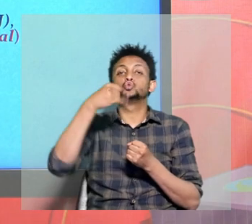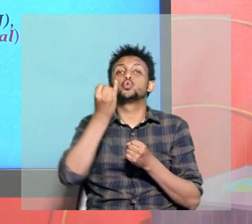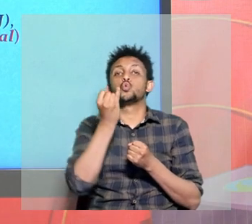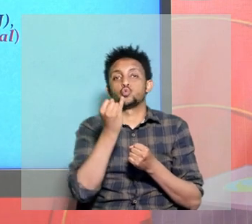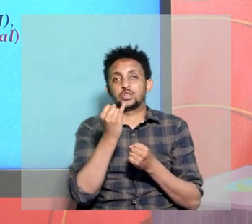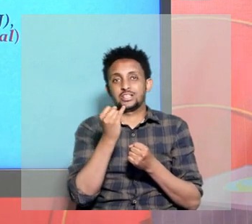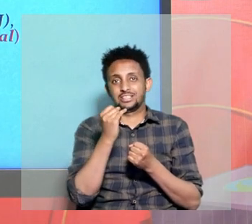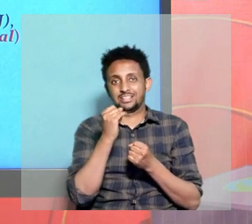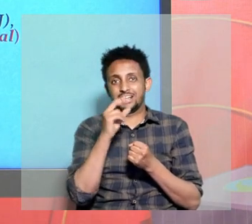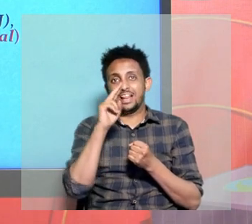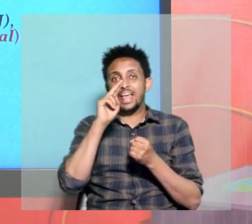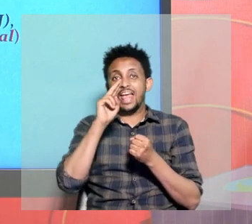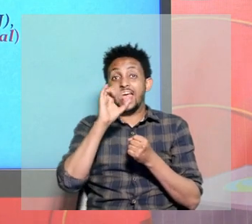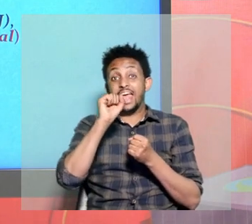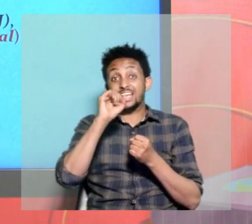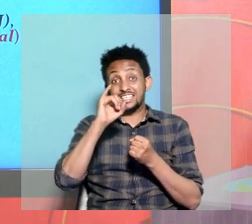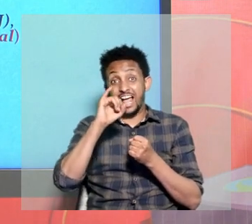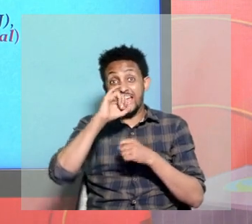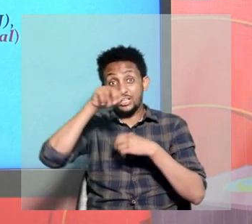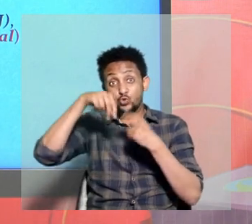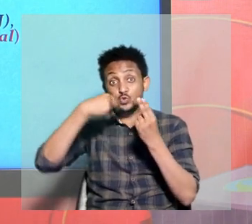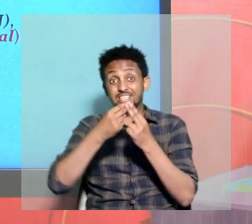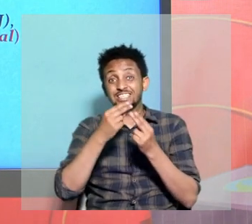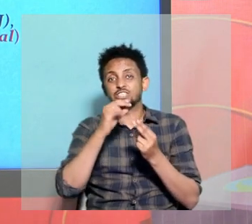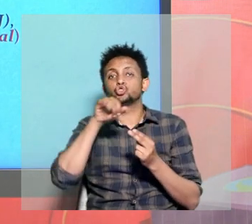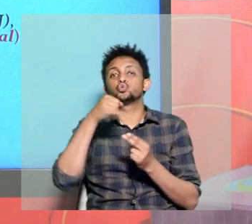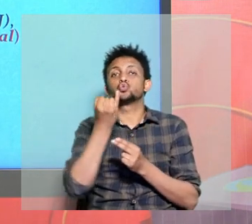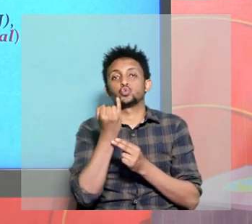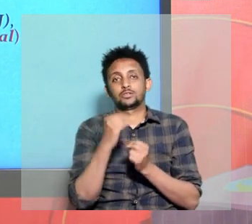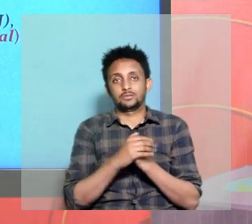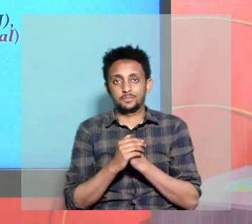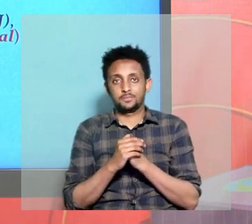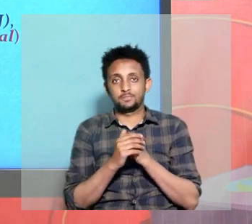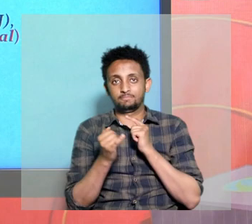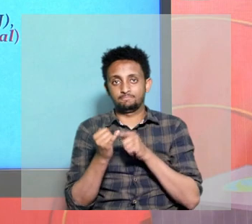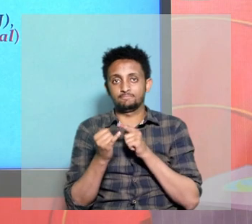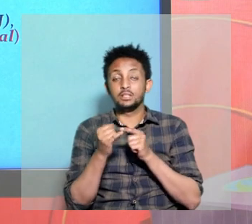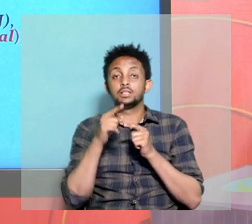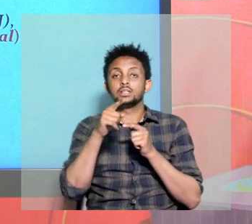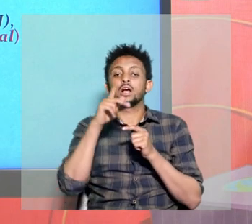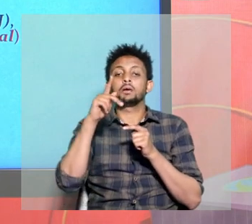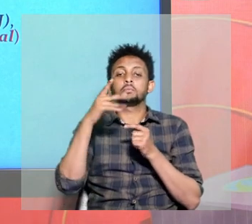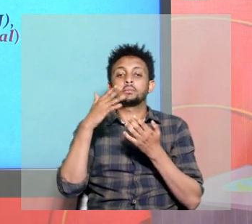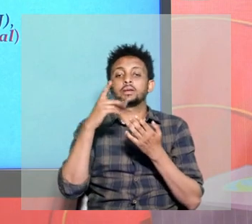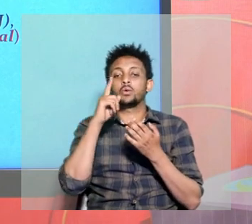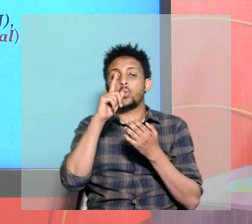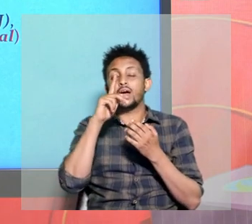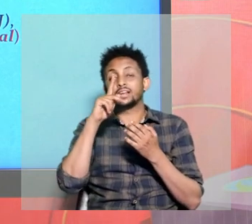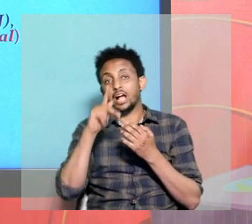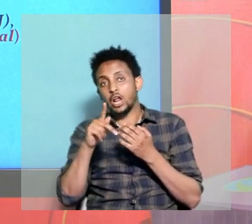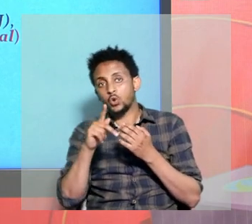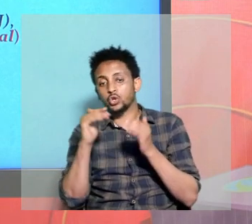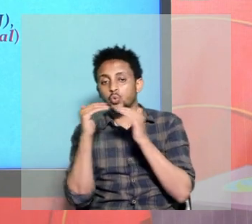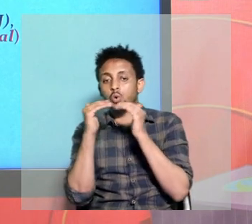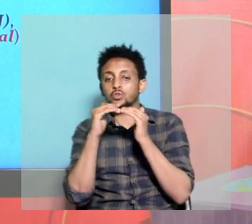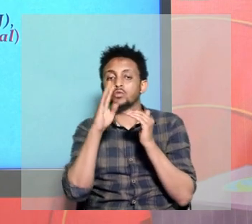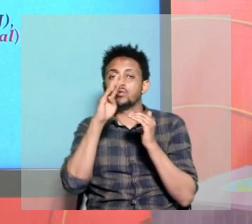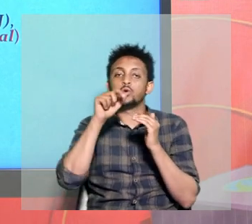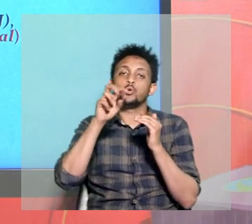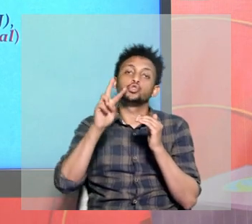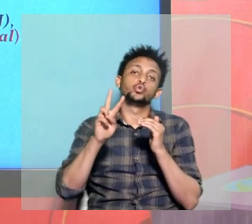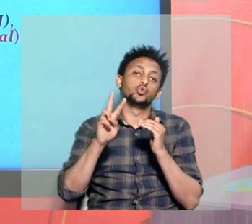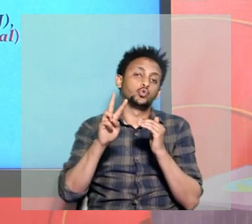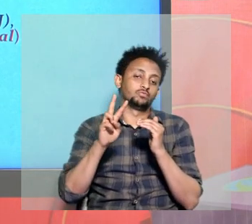but it's also possible to use a common measuring unit known as calorie. One calorie is equivalent to that of